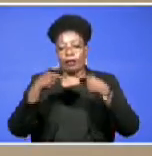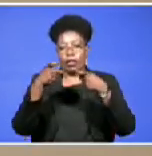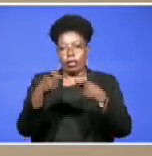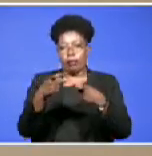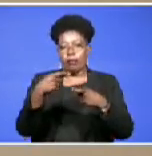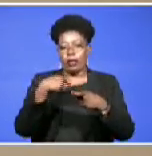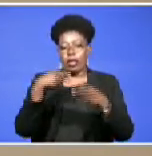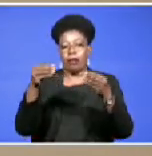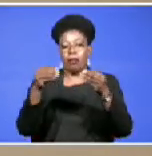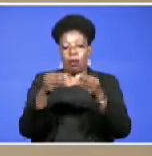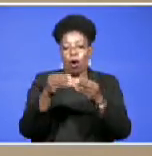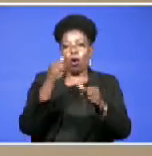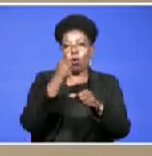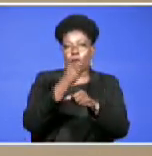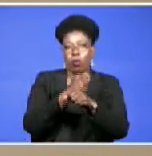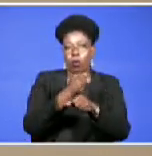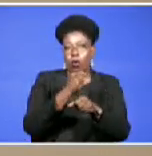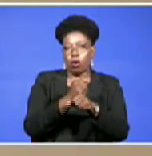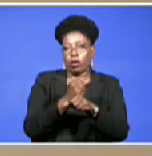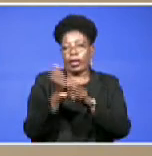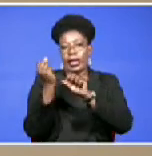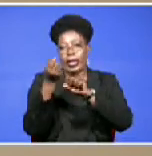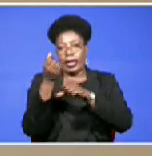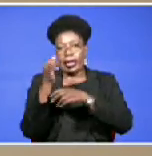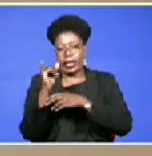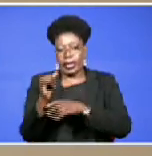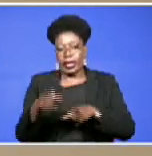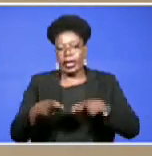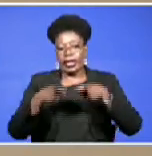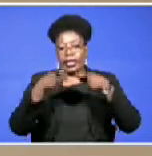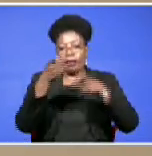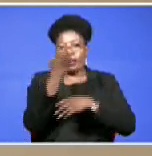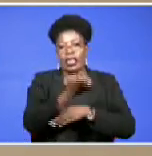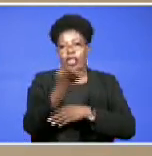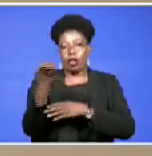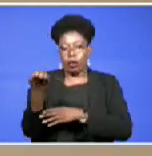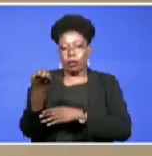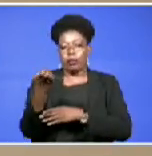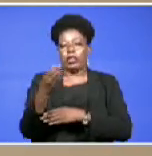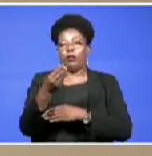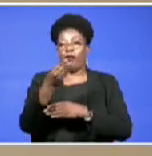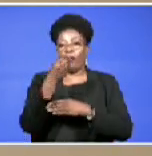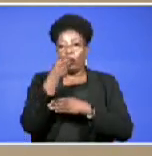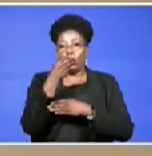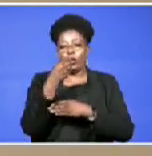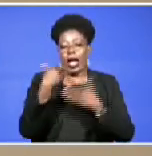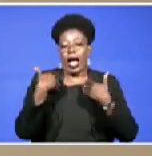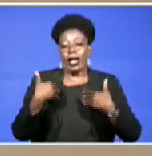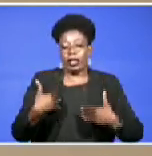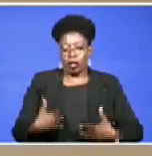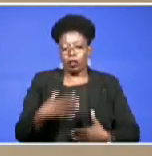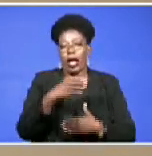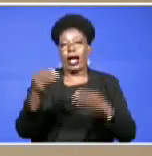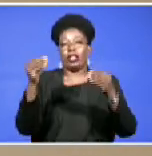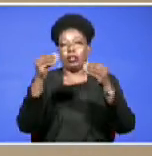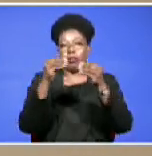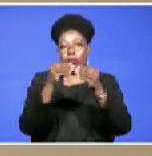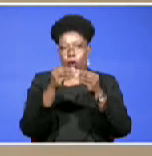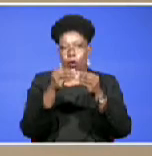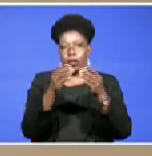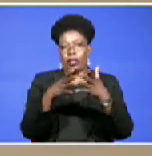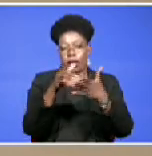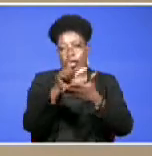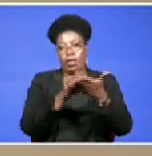work, extra ground balls, hitting, giving me baseball gear that I needed, even food, clothes, etc., etc. The list could go on for days.